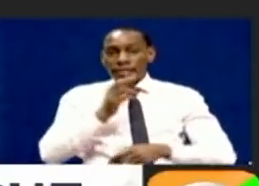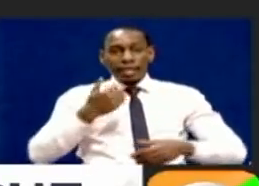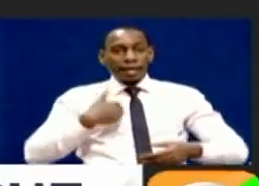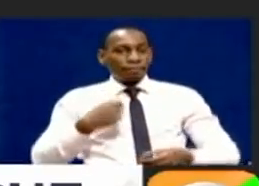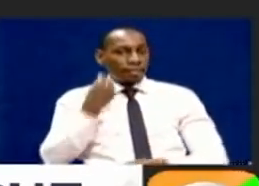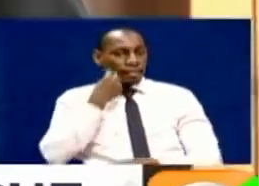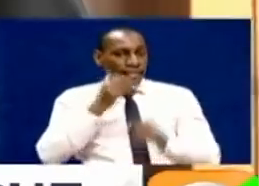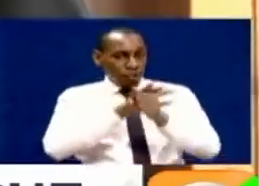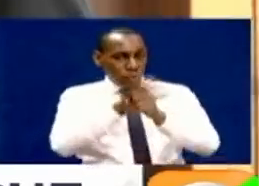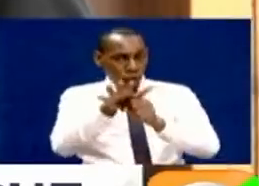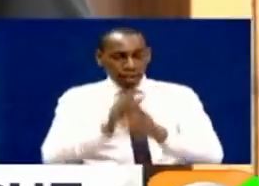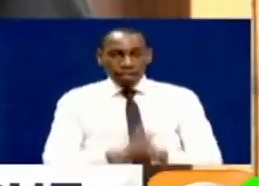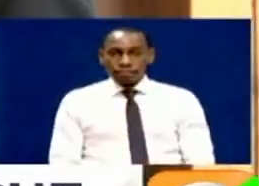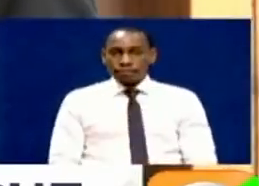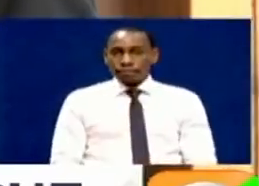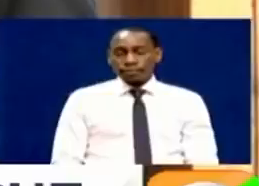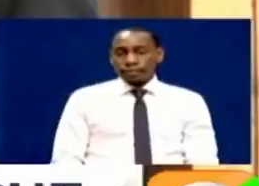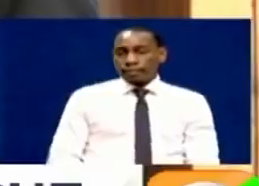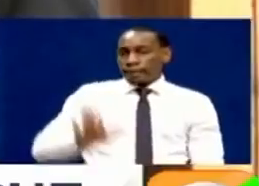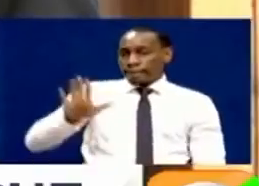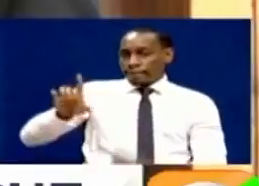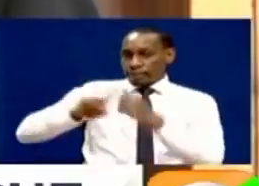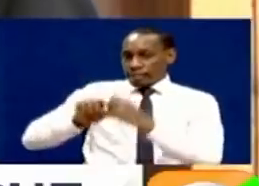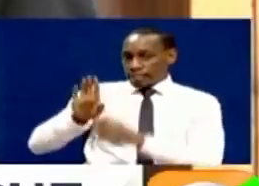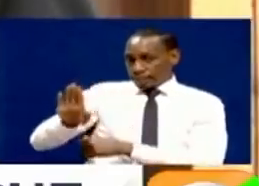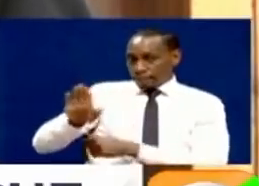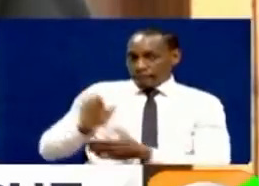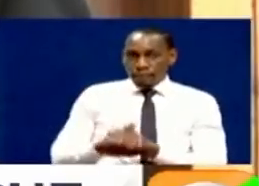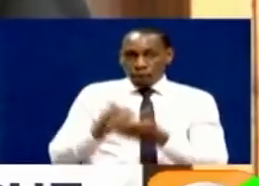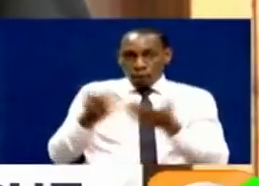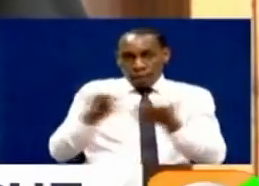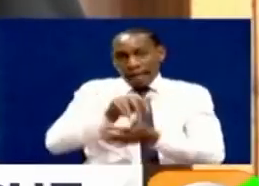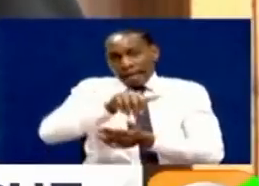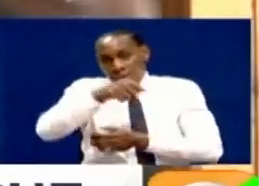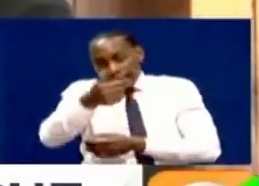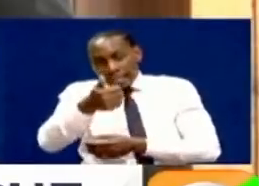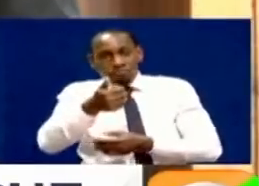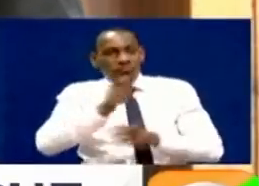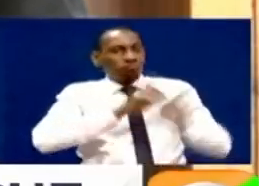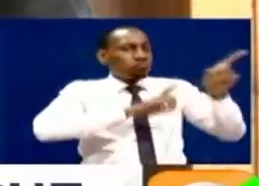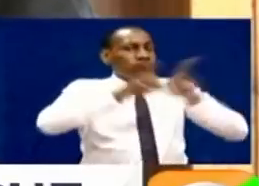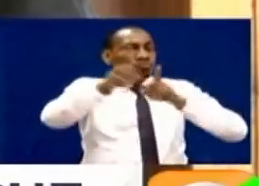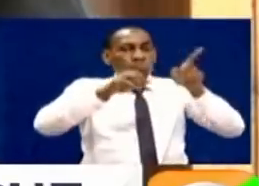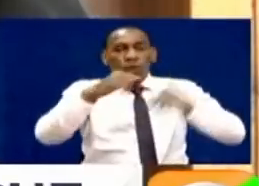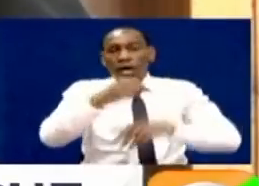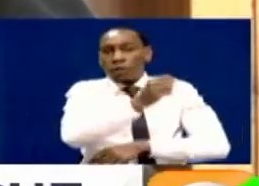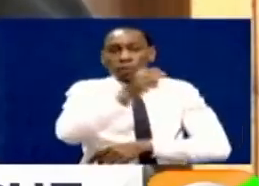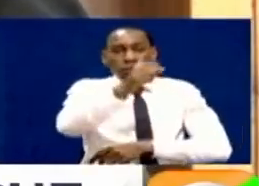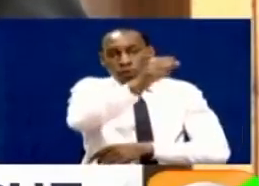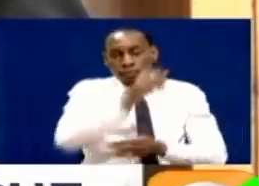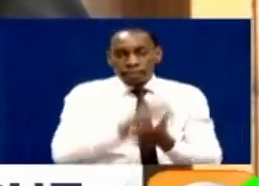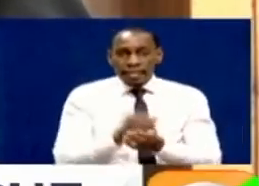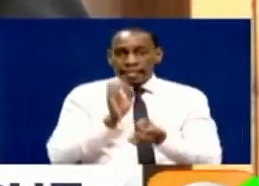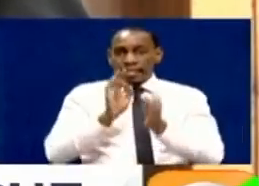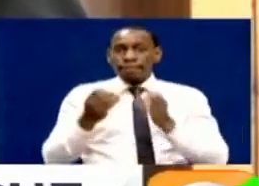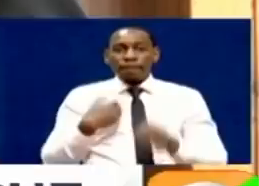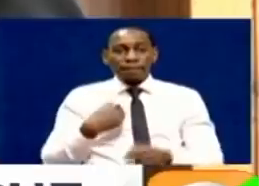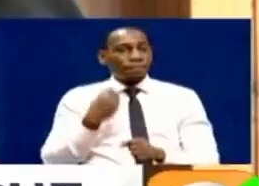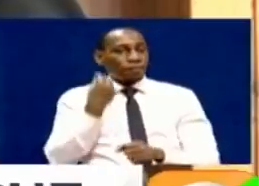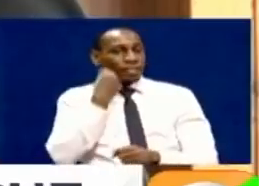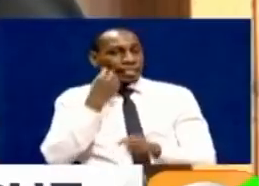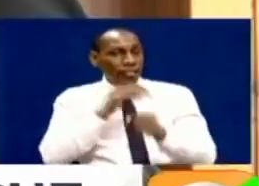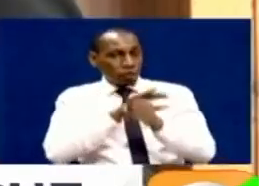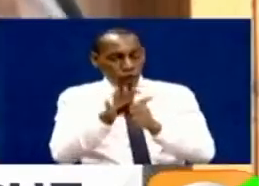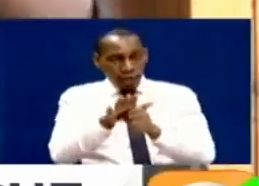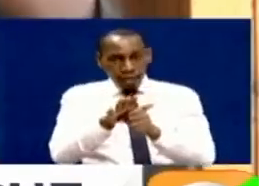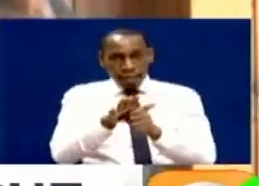the virus. These 56, where else did they go? If they turn positive, we